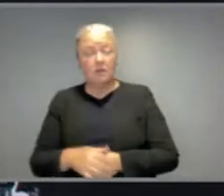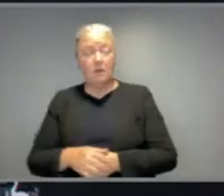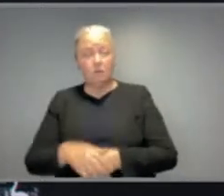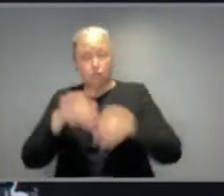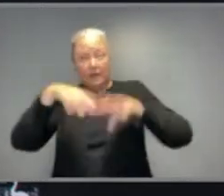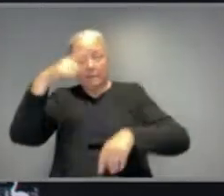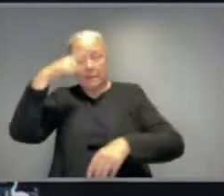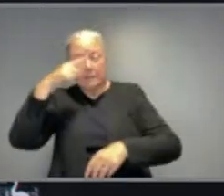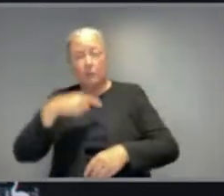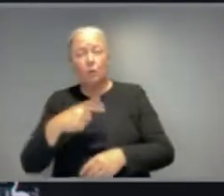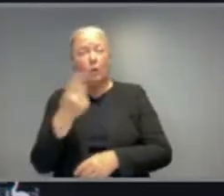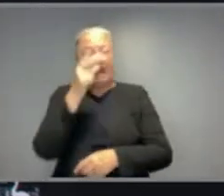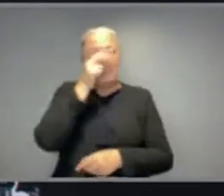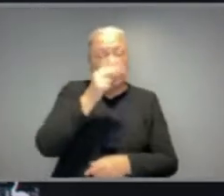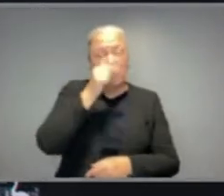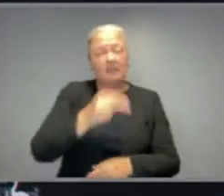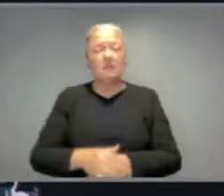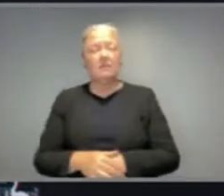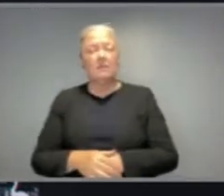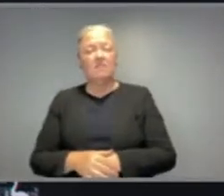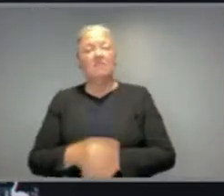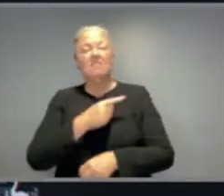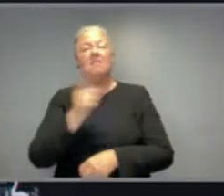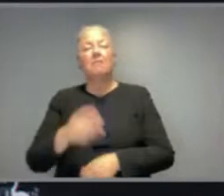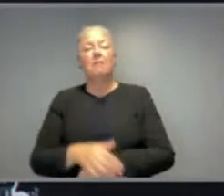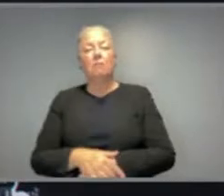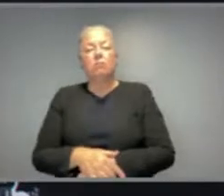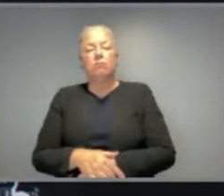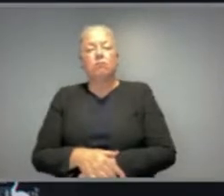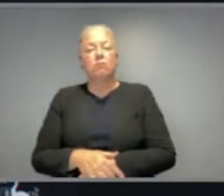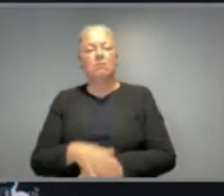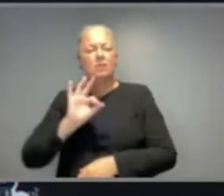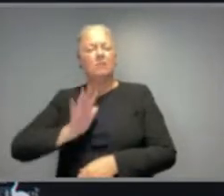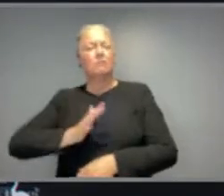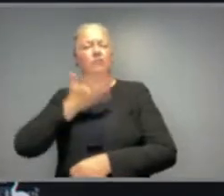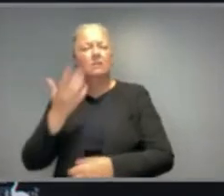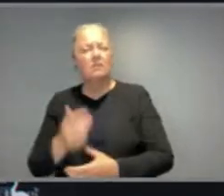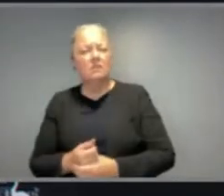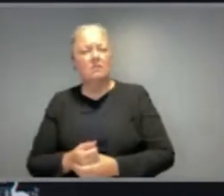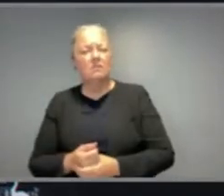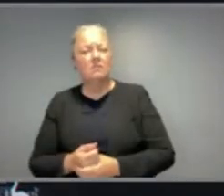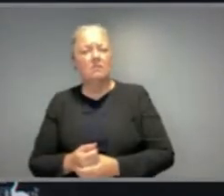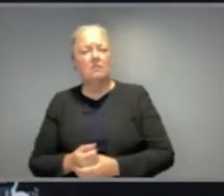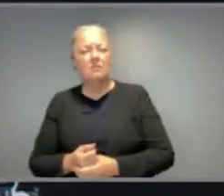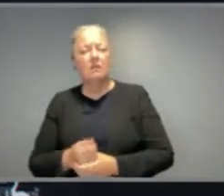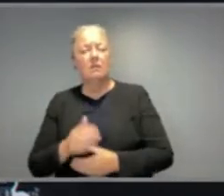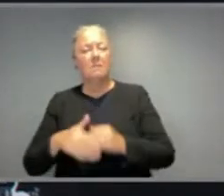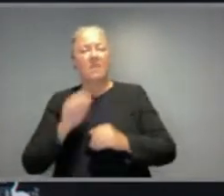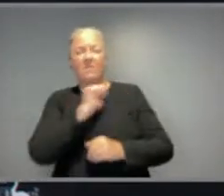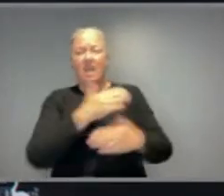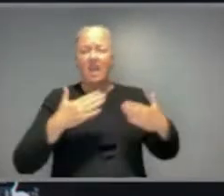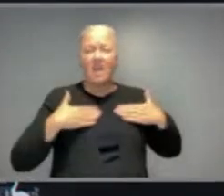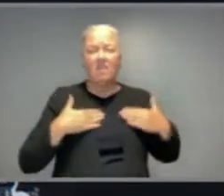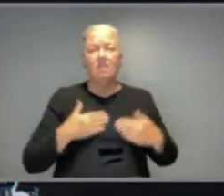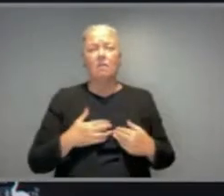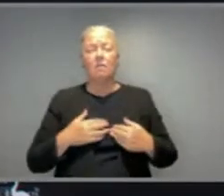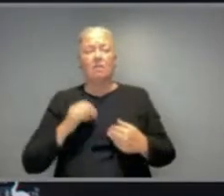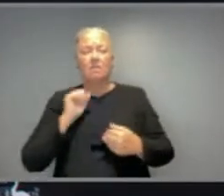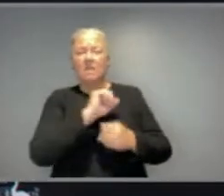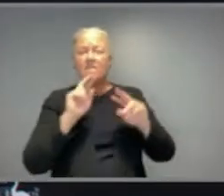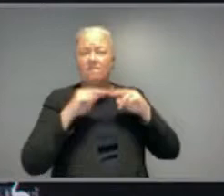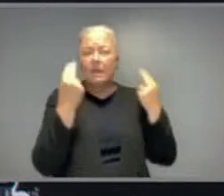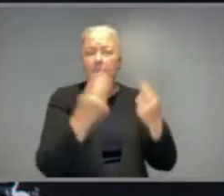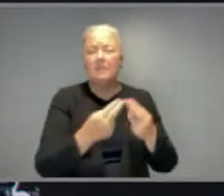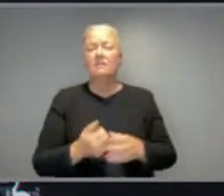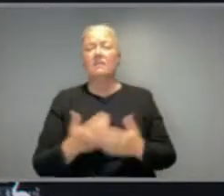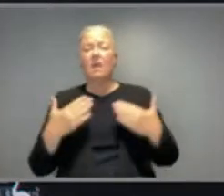younger ages are less committed to their own health, the health of their families, the health of their communities than those who are